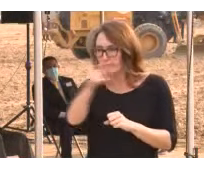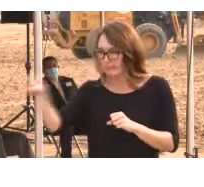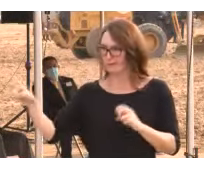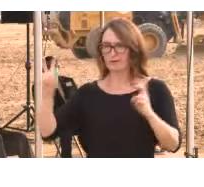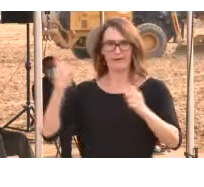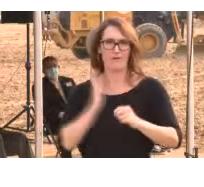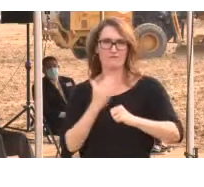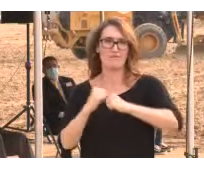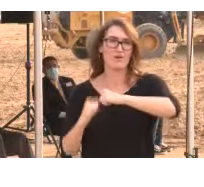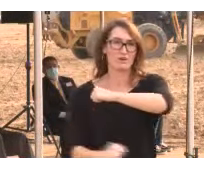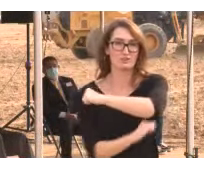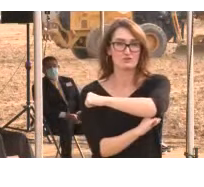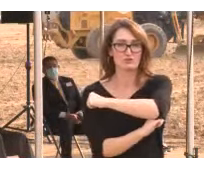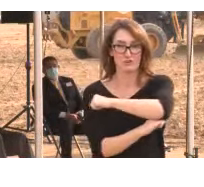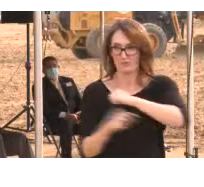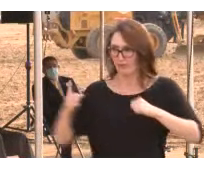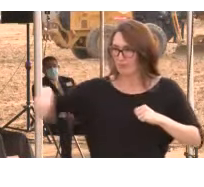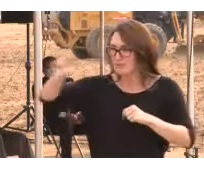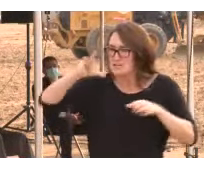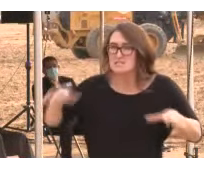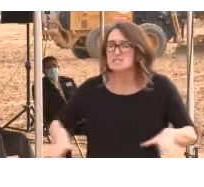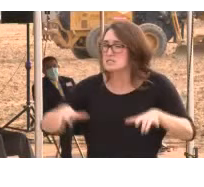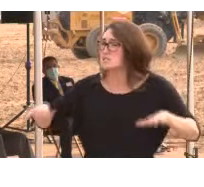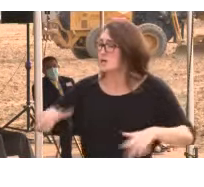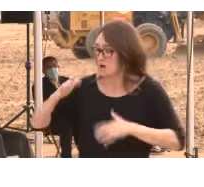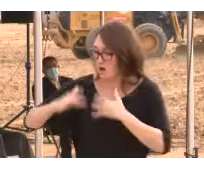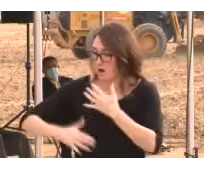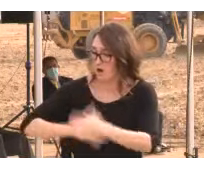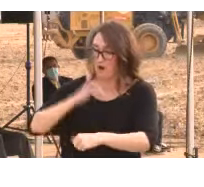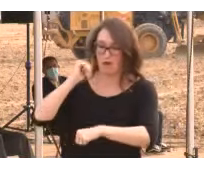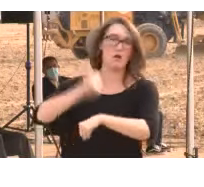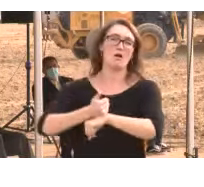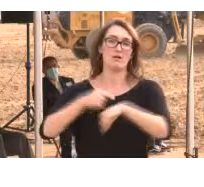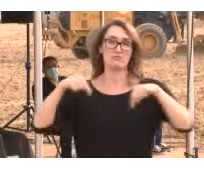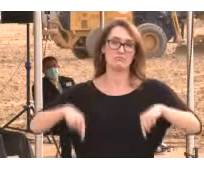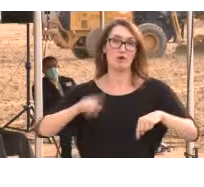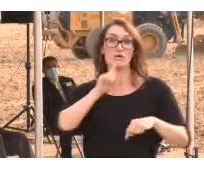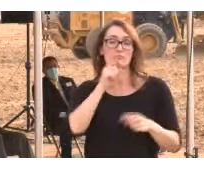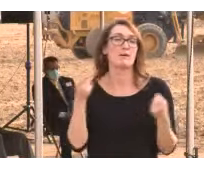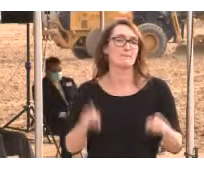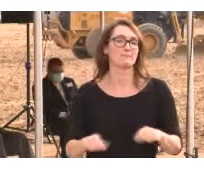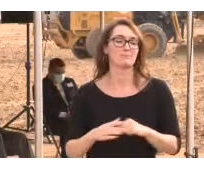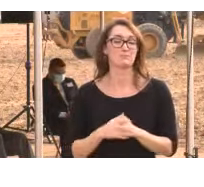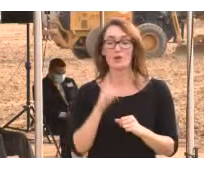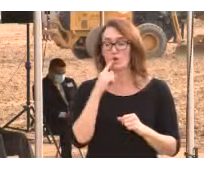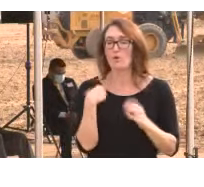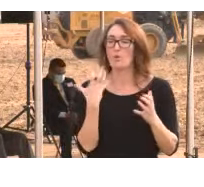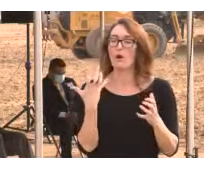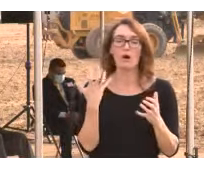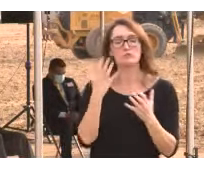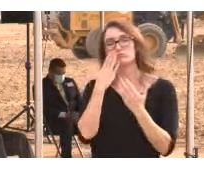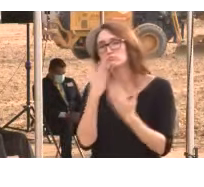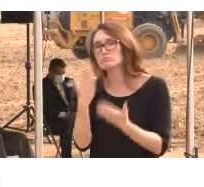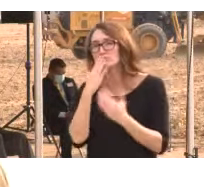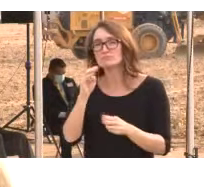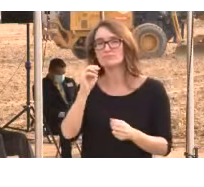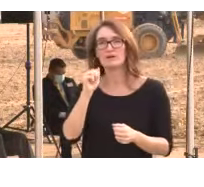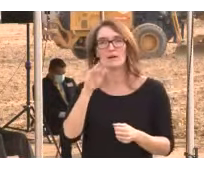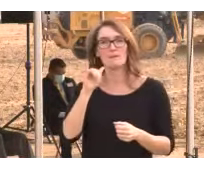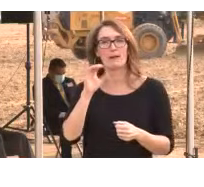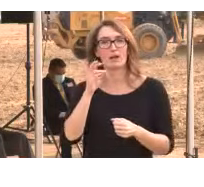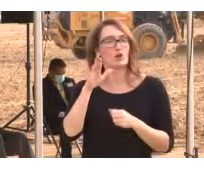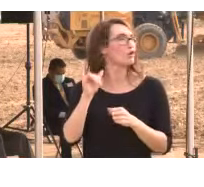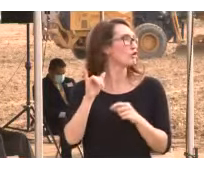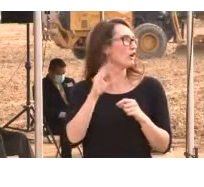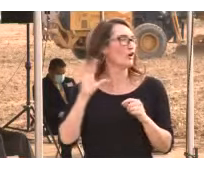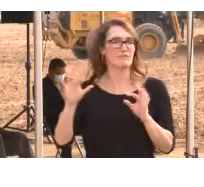made this dream a reality. And I would like, on behalf of the college, to express our deepest gratitude to Mary Curry and her